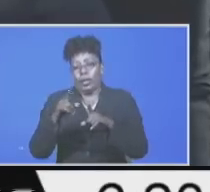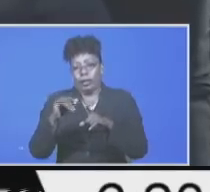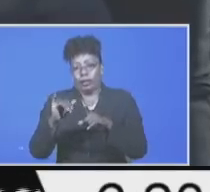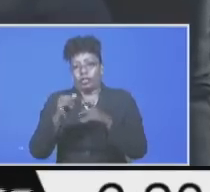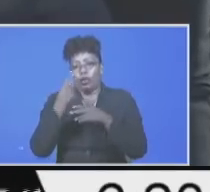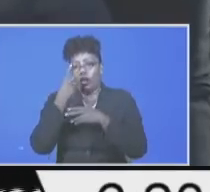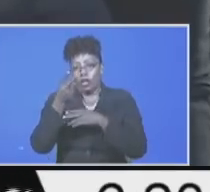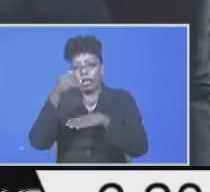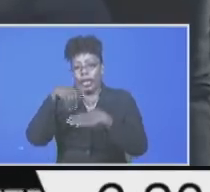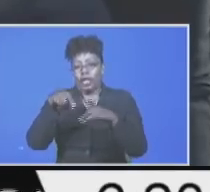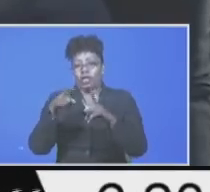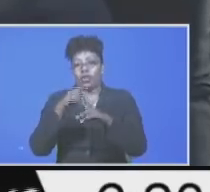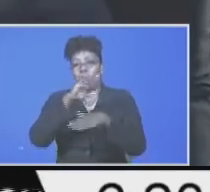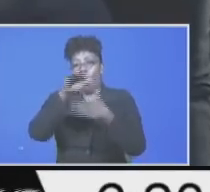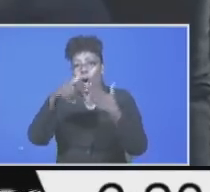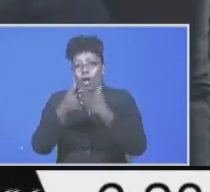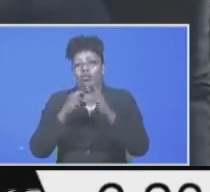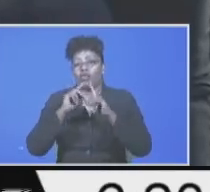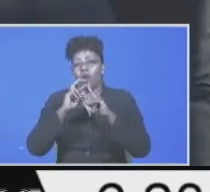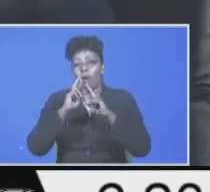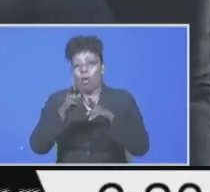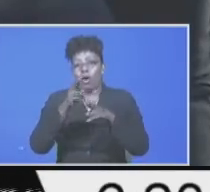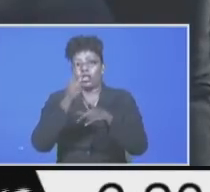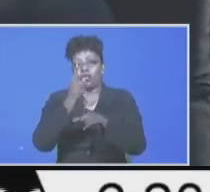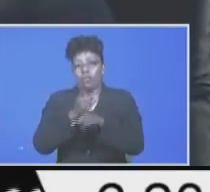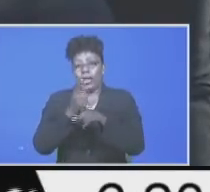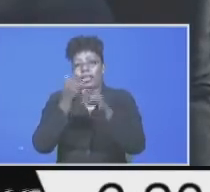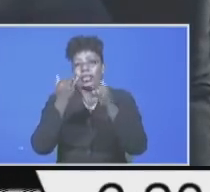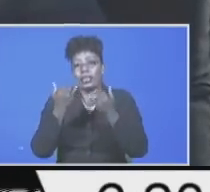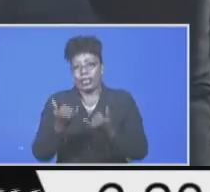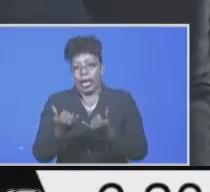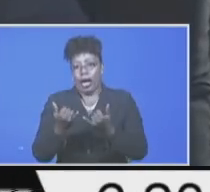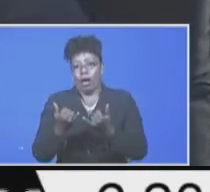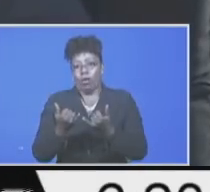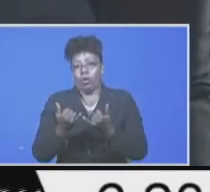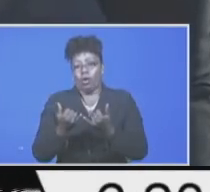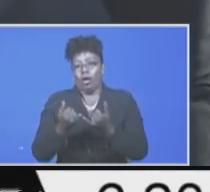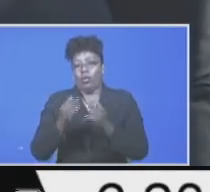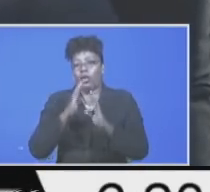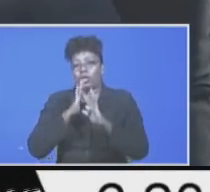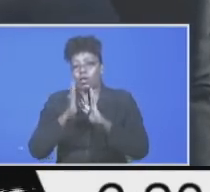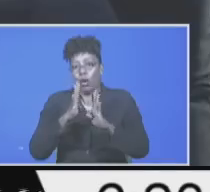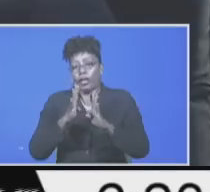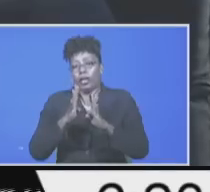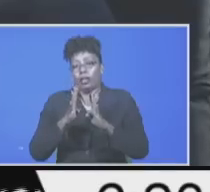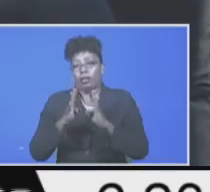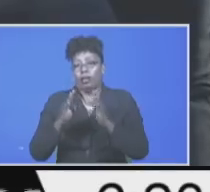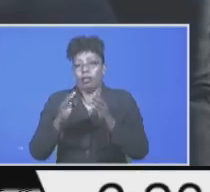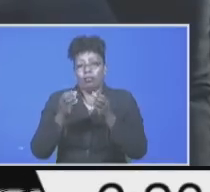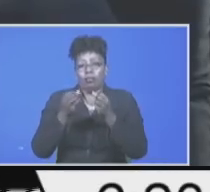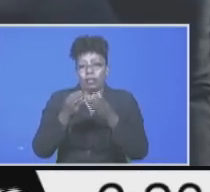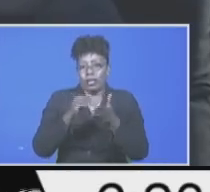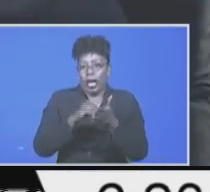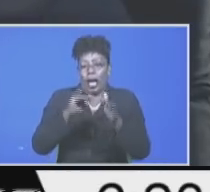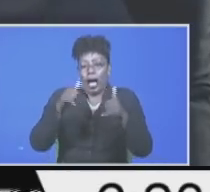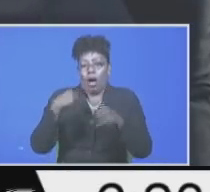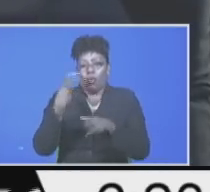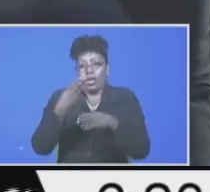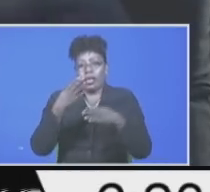looking into all of these reports right now actively. We're talking constantly with the Americans about